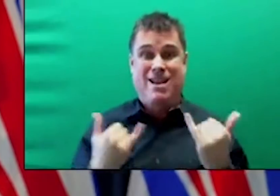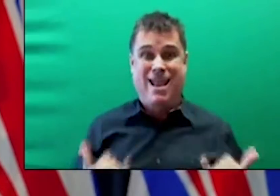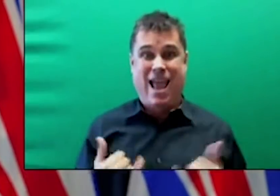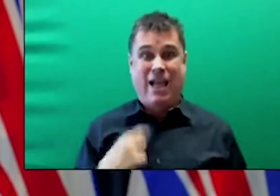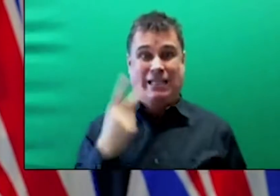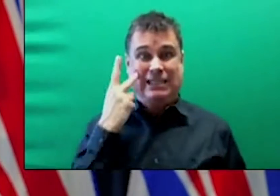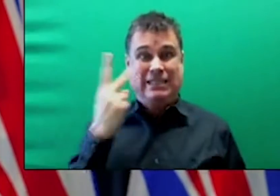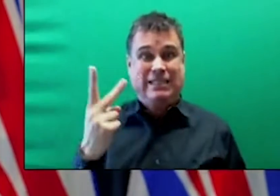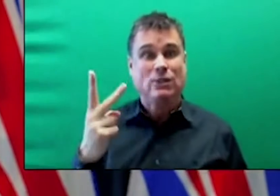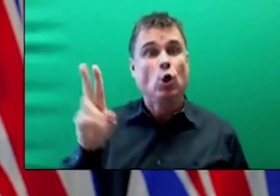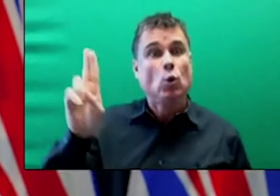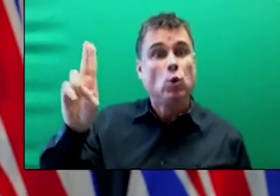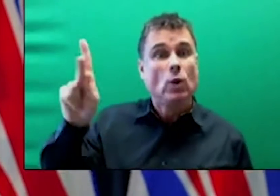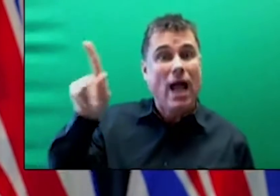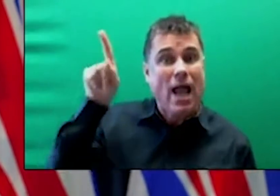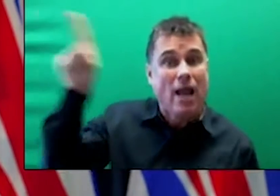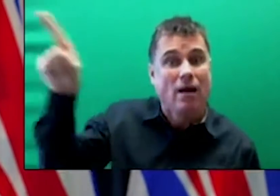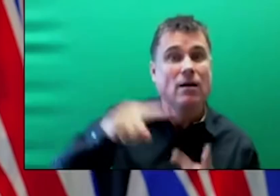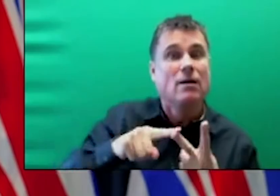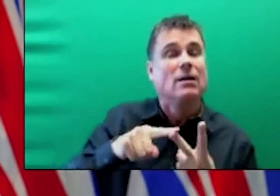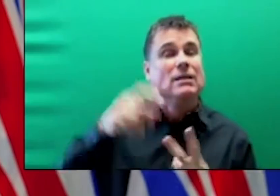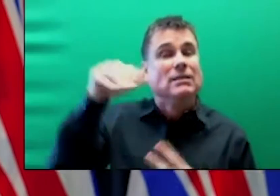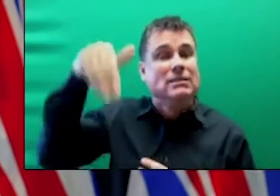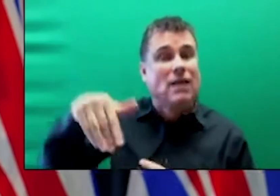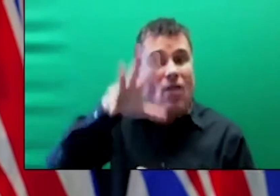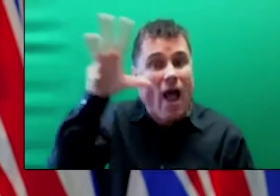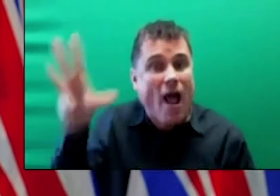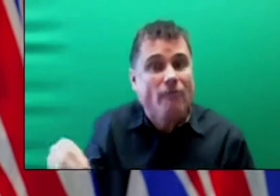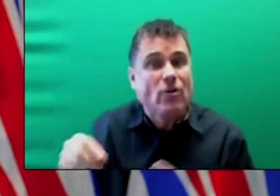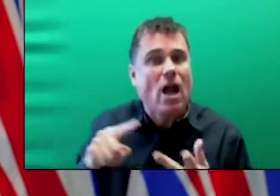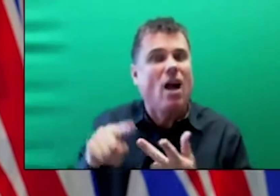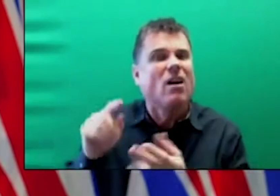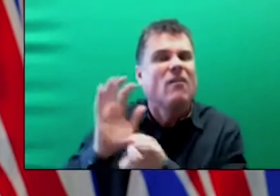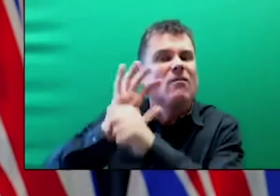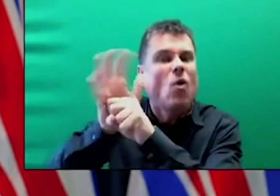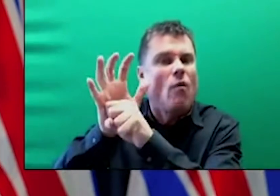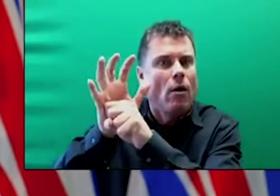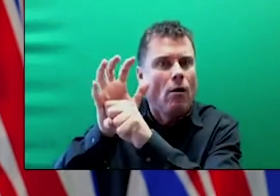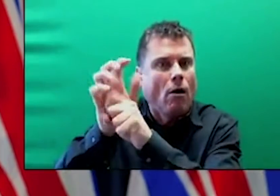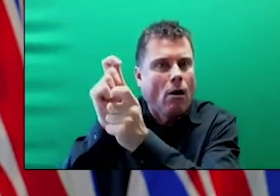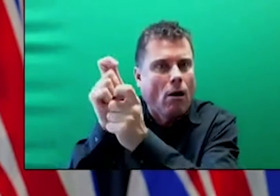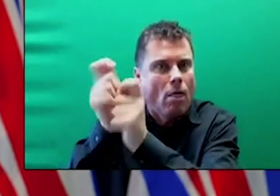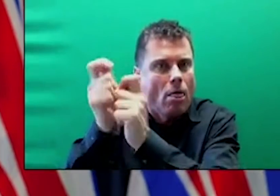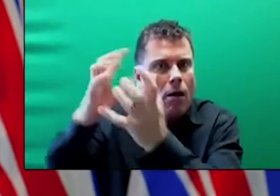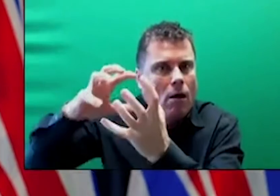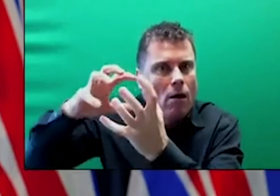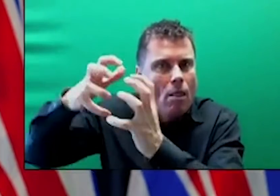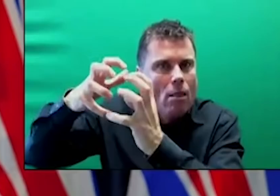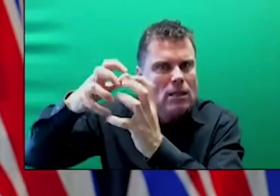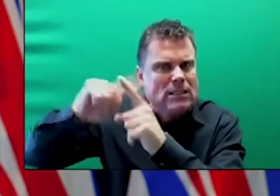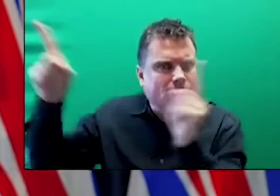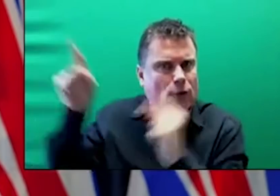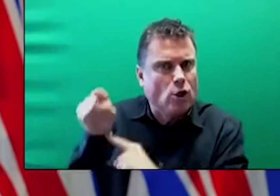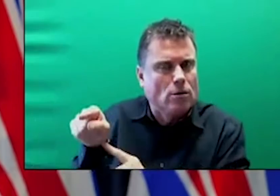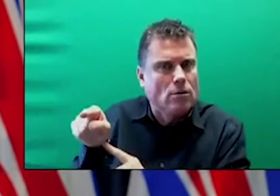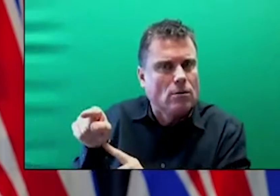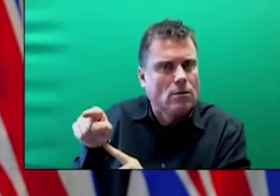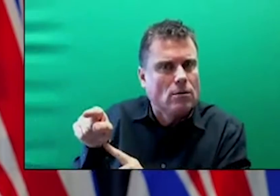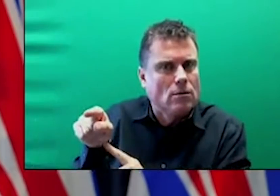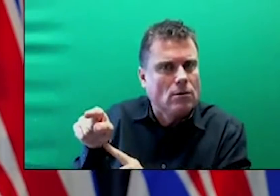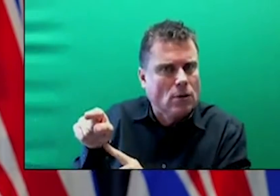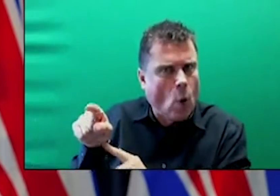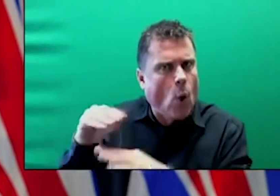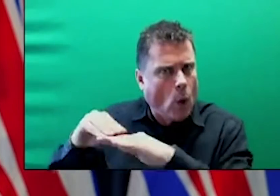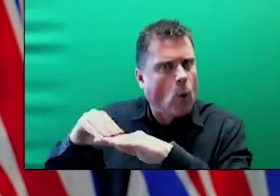when that does, we'll be in a different position than we were when we got the legal opinion, and we'll take steps as required.